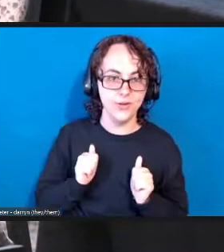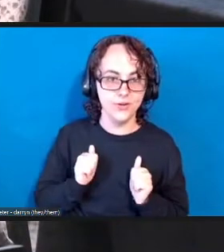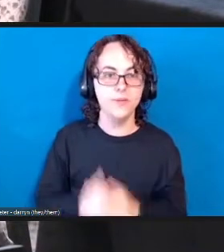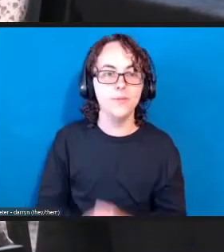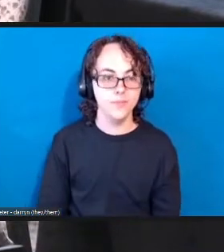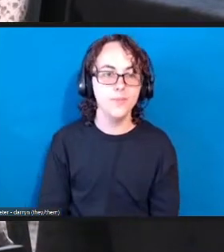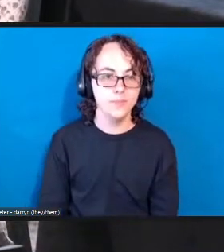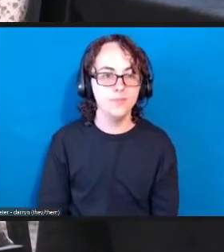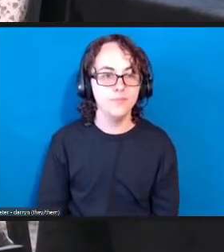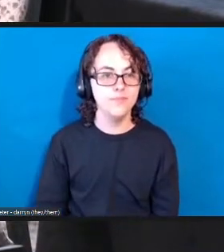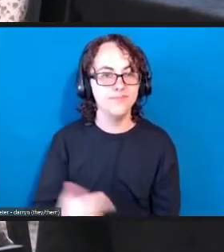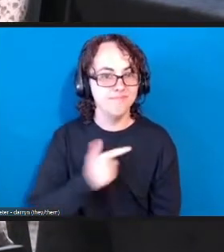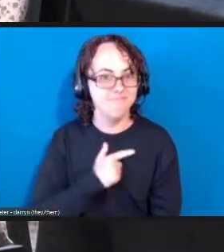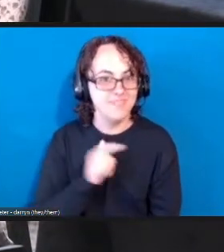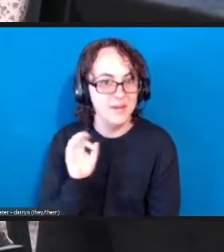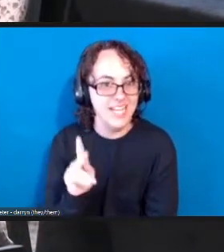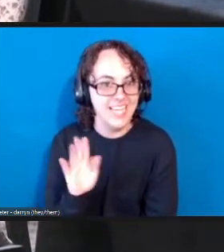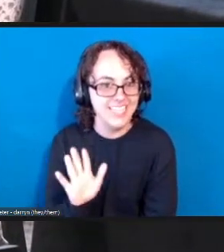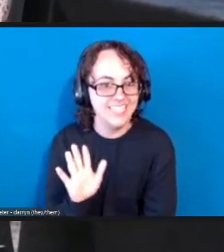Okay.